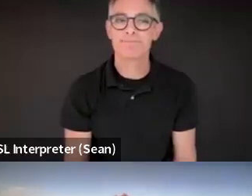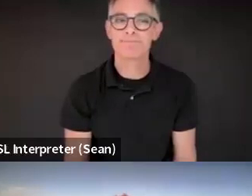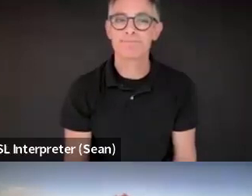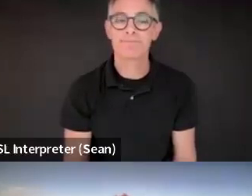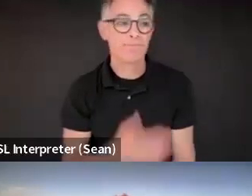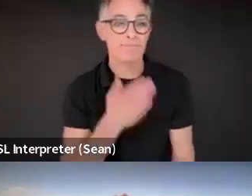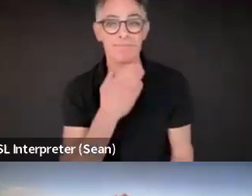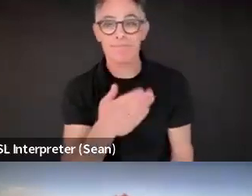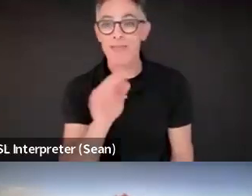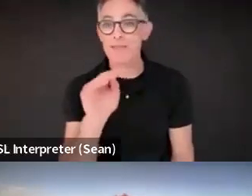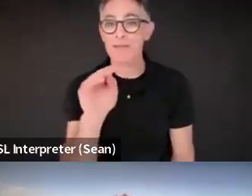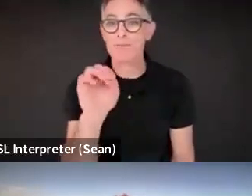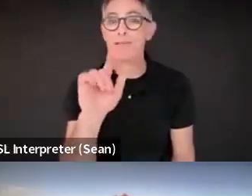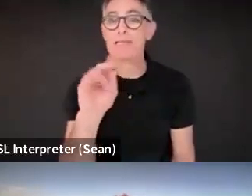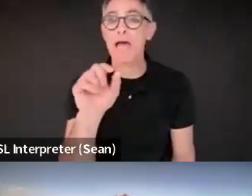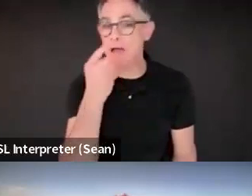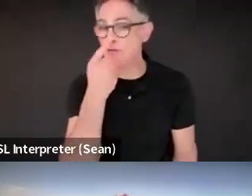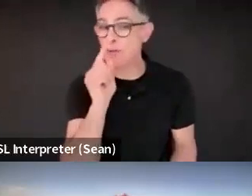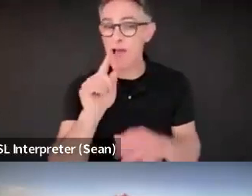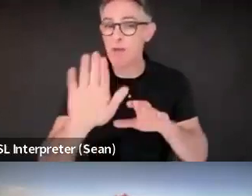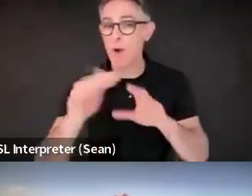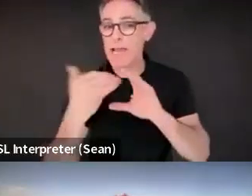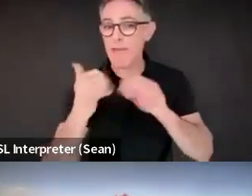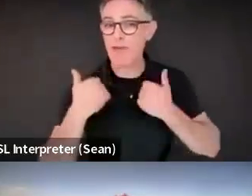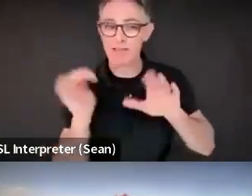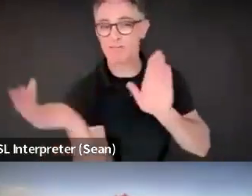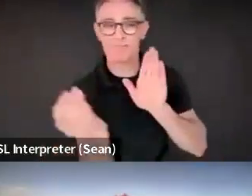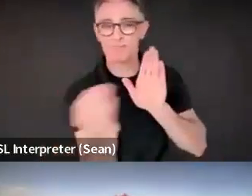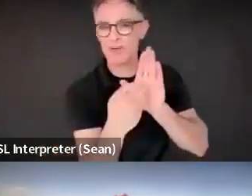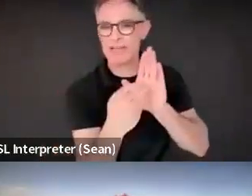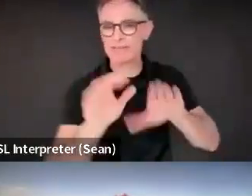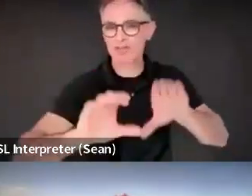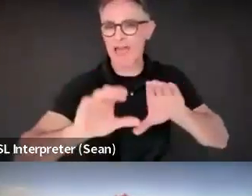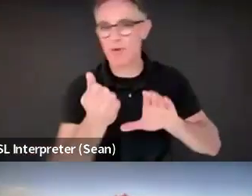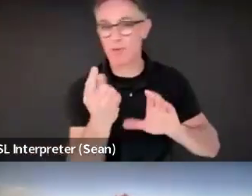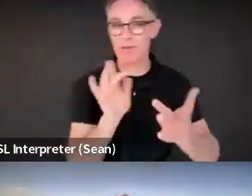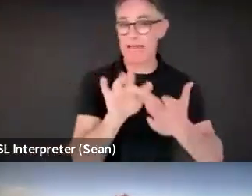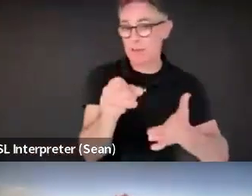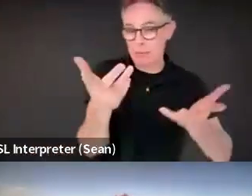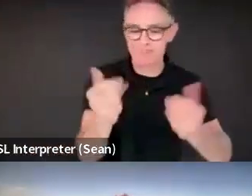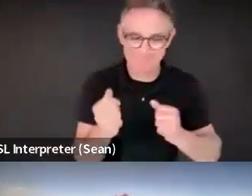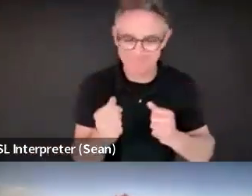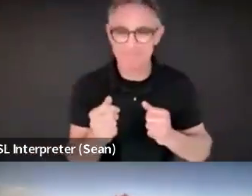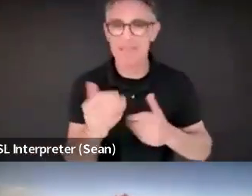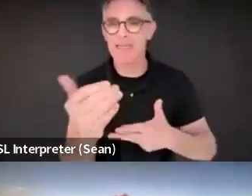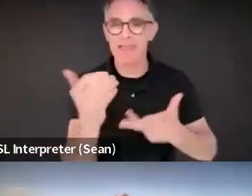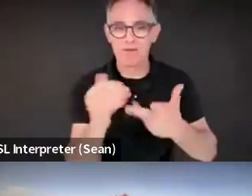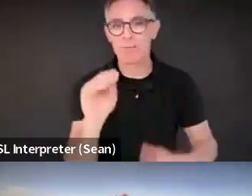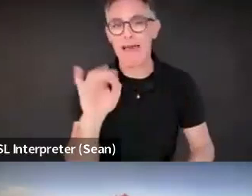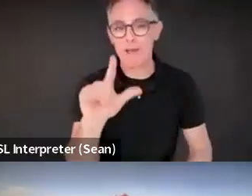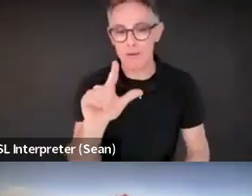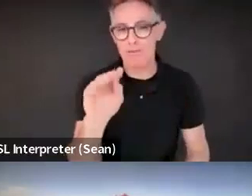Thank you, Melinda. And if you want to put your email in the chat if anyone wants to connect with you. Perfect. Thank you. And then we also have